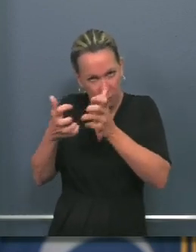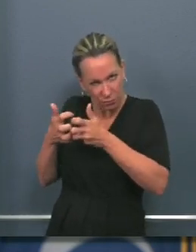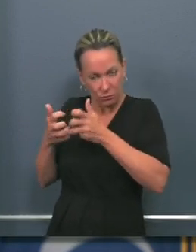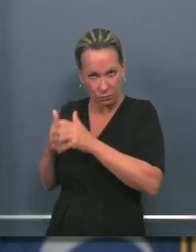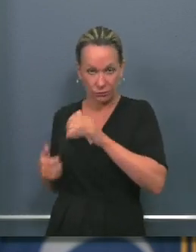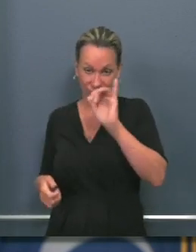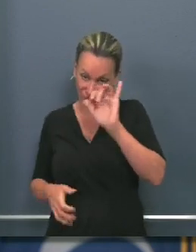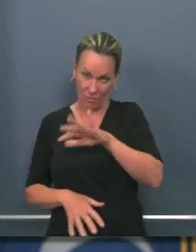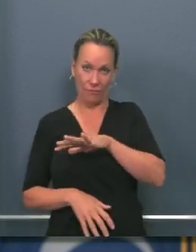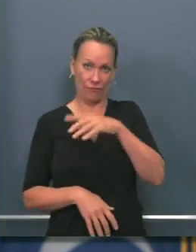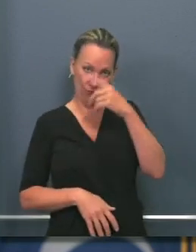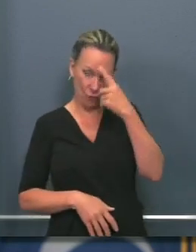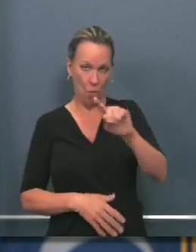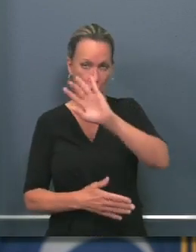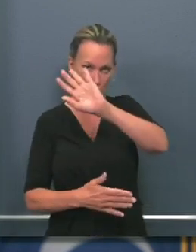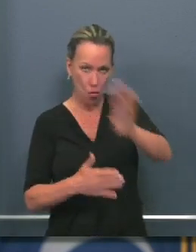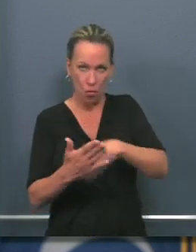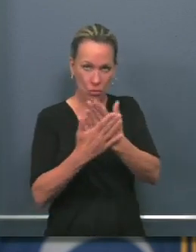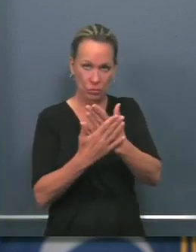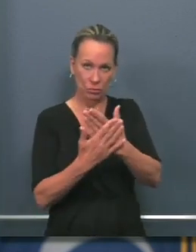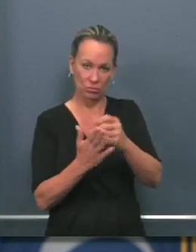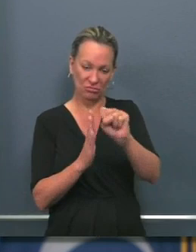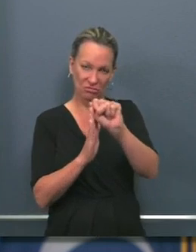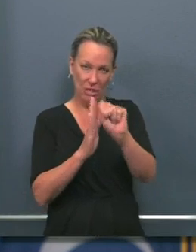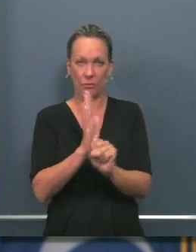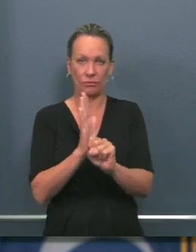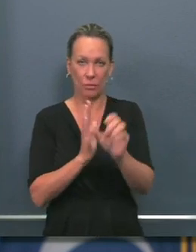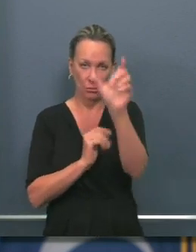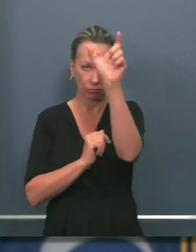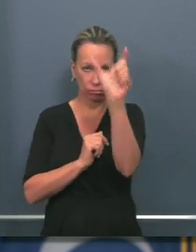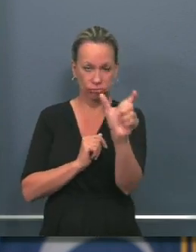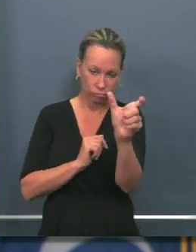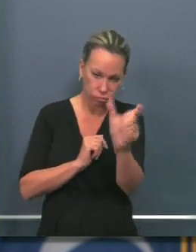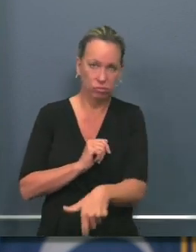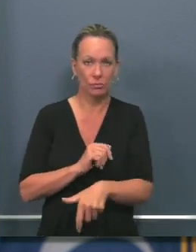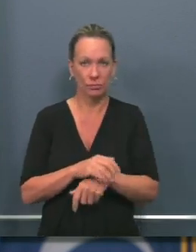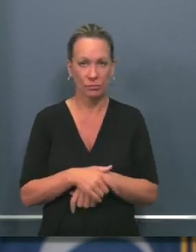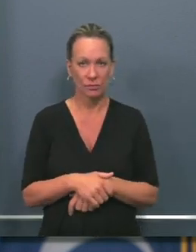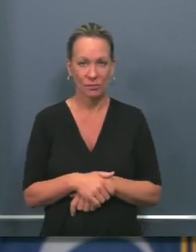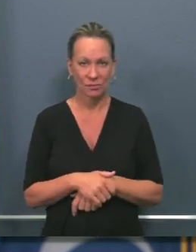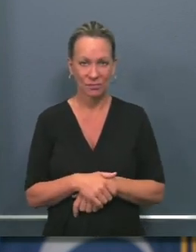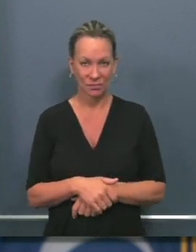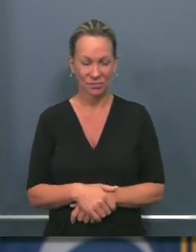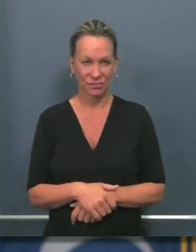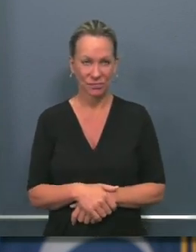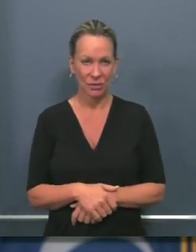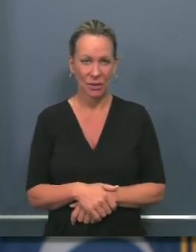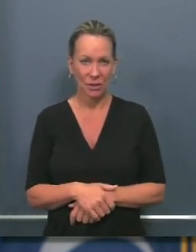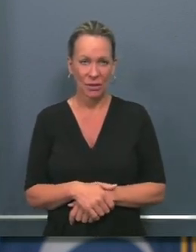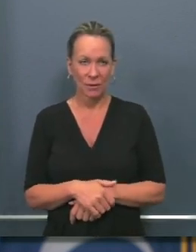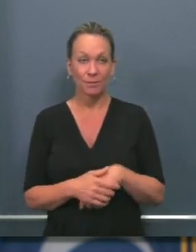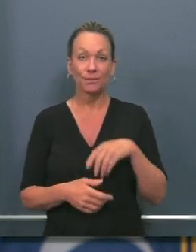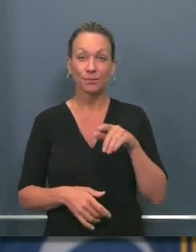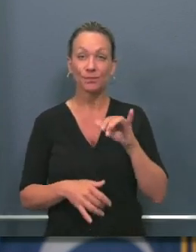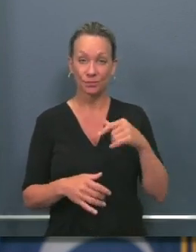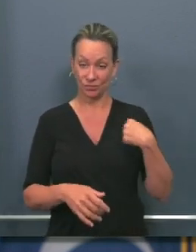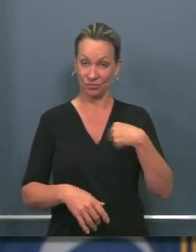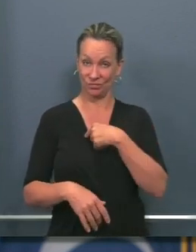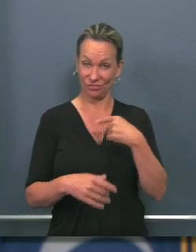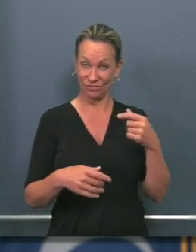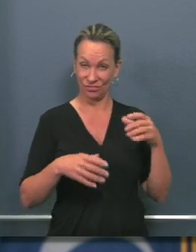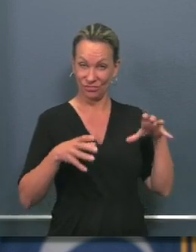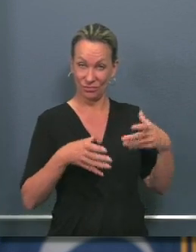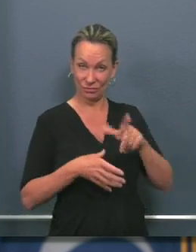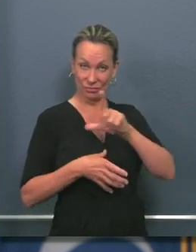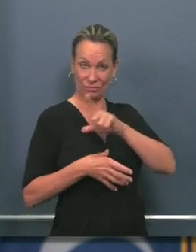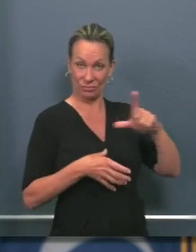are advancing conversations with the legislature, in particular, supporting efforts to put out guidelines for nail salons and